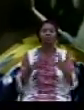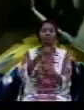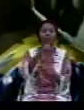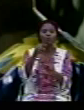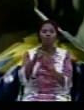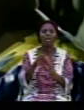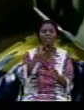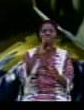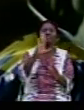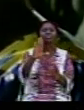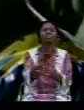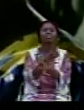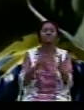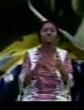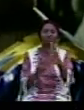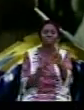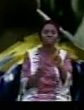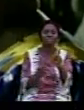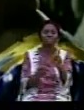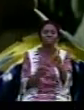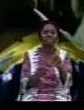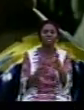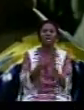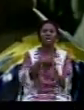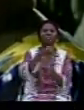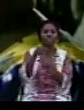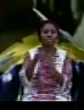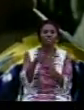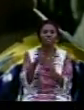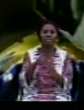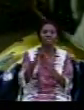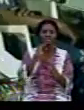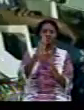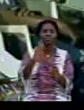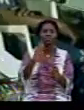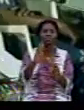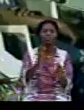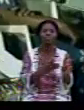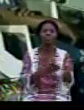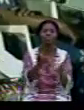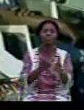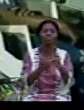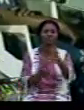your deliverance? And when is your dominion?